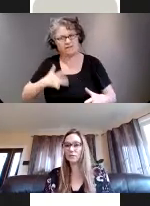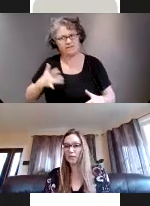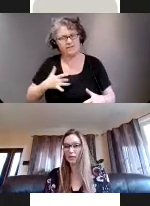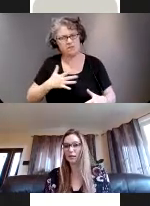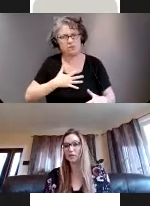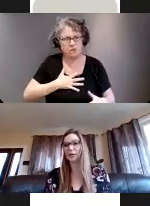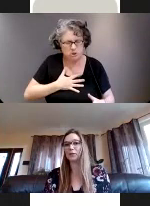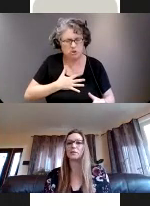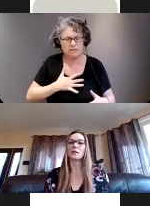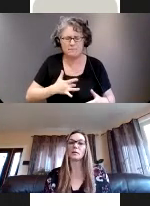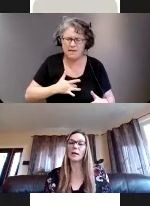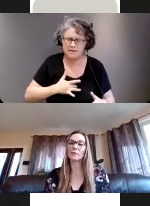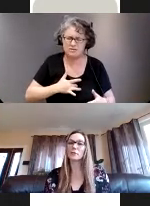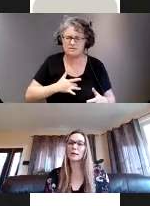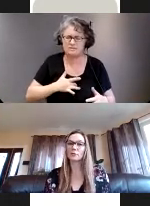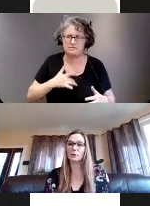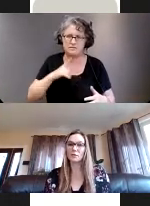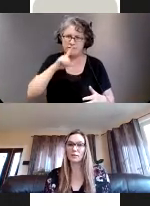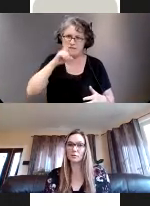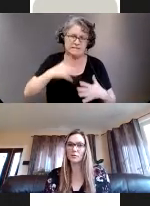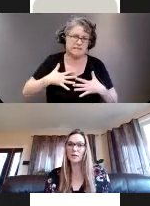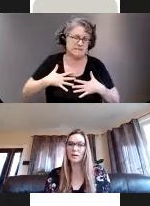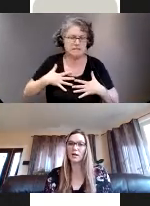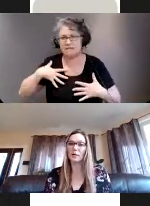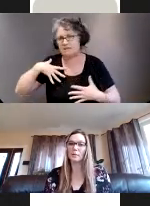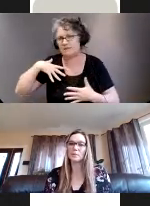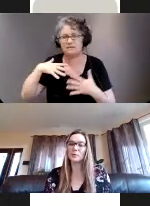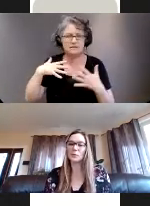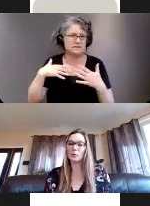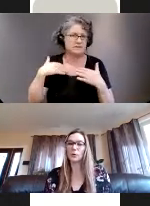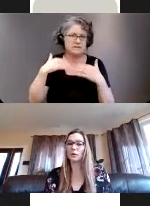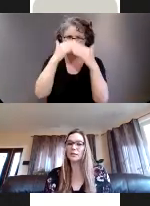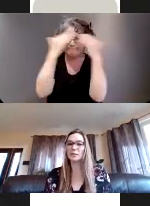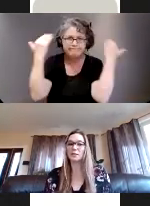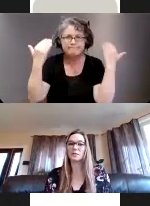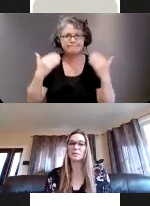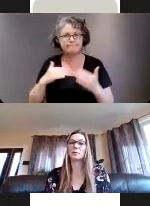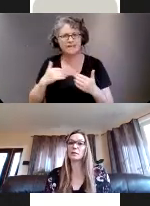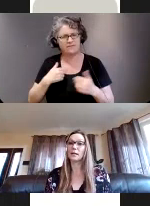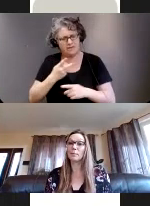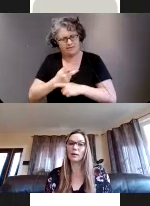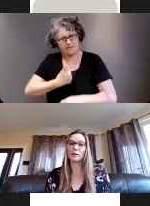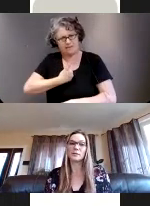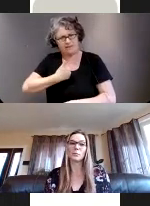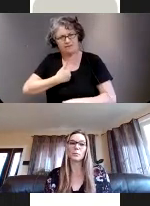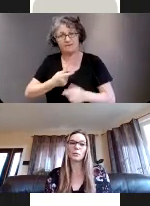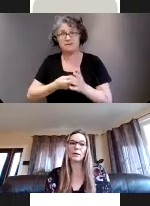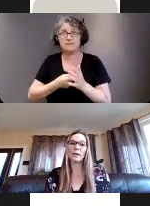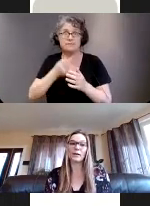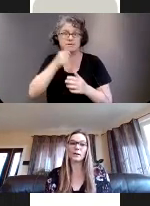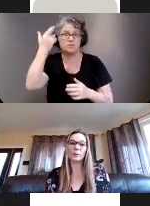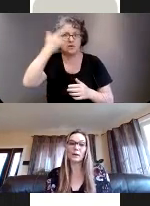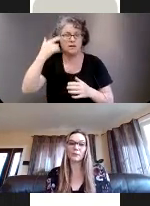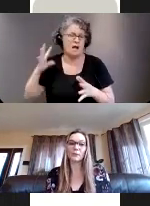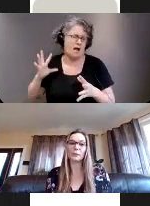compassion fatigue and tiredness. We have to look after ourselves, and sometimes we don't realize this is building up, and looking